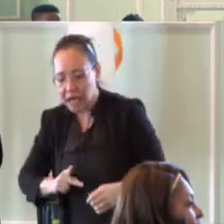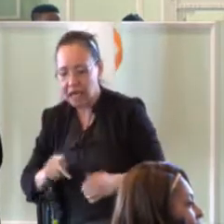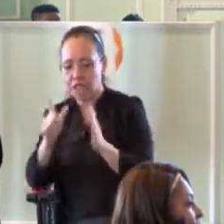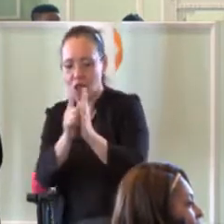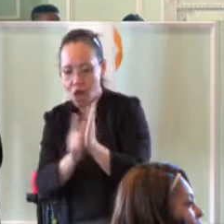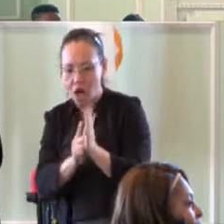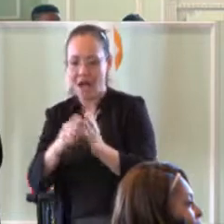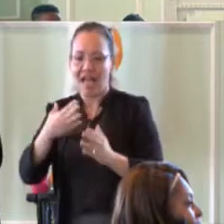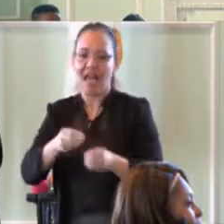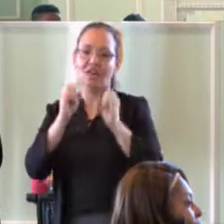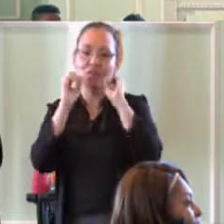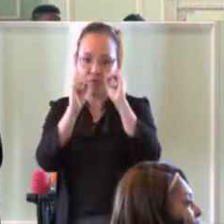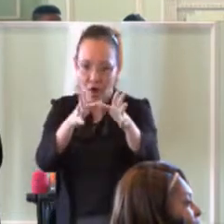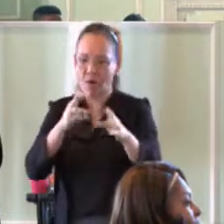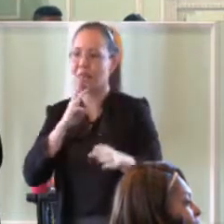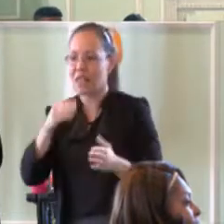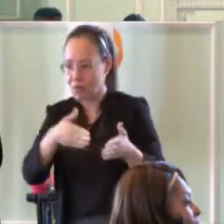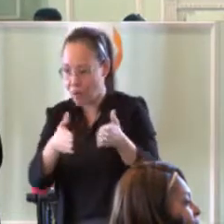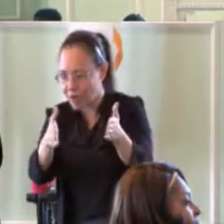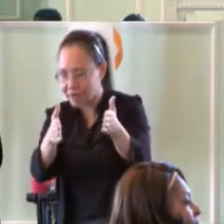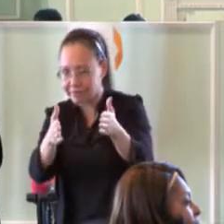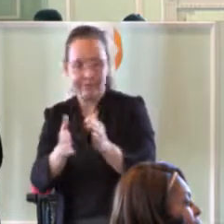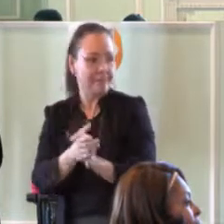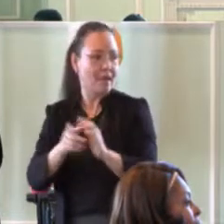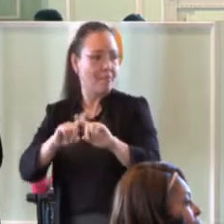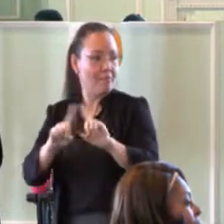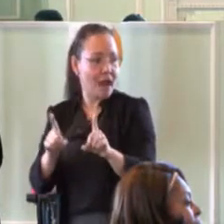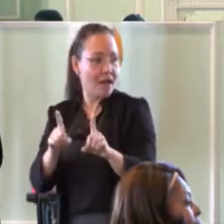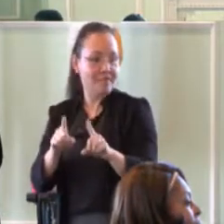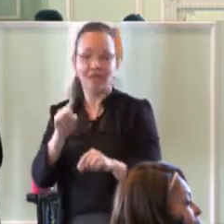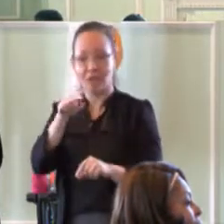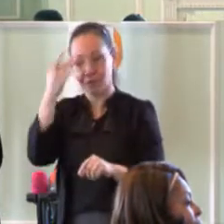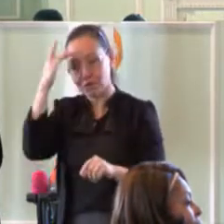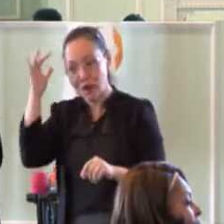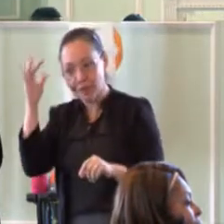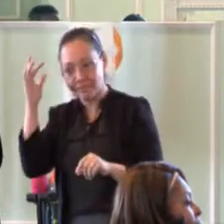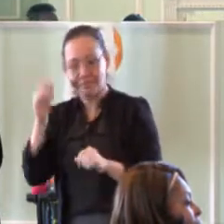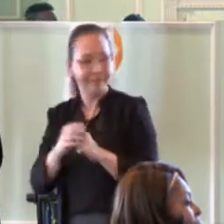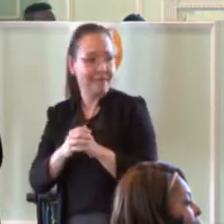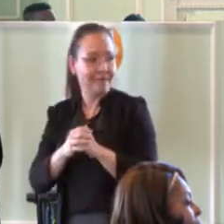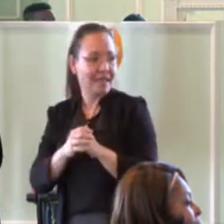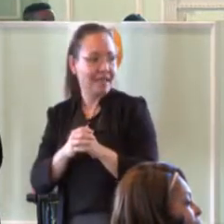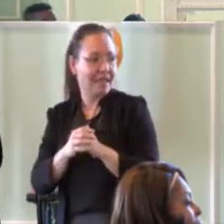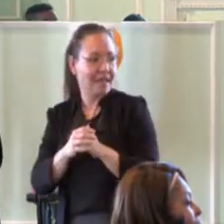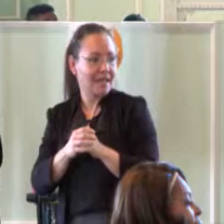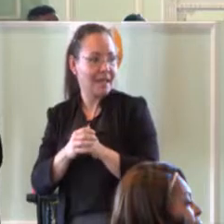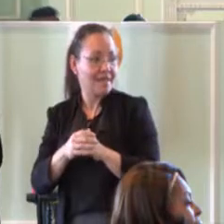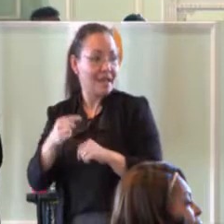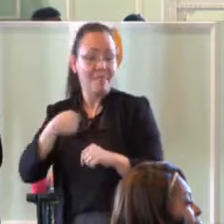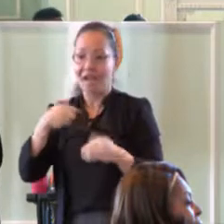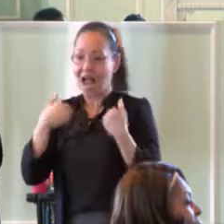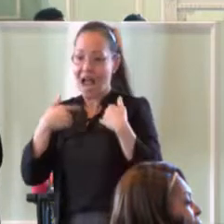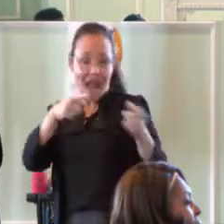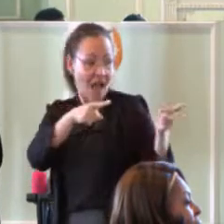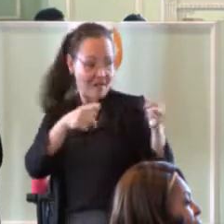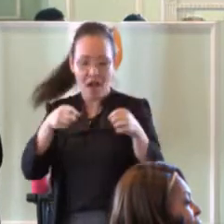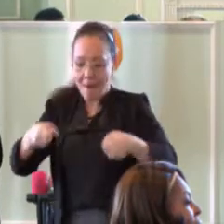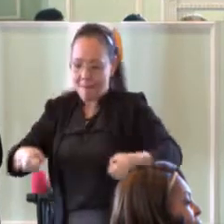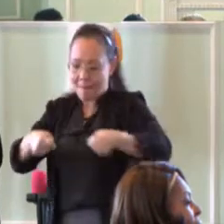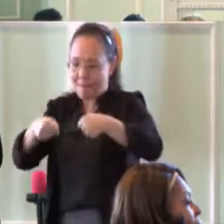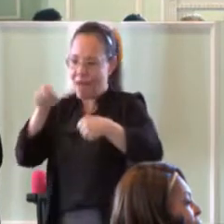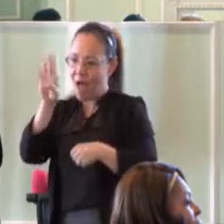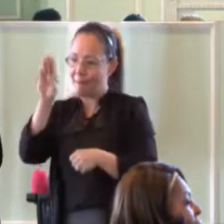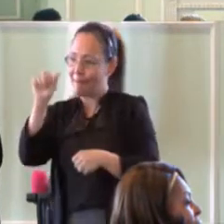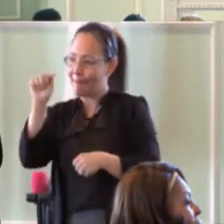in the river. But she was smart. She said, I have a basket here. I have